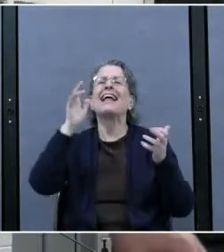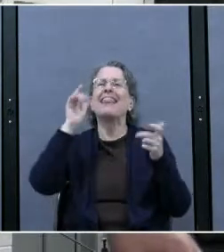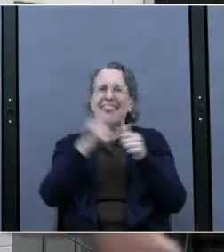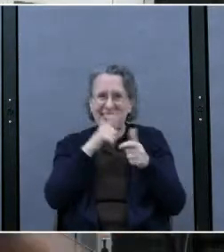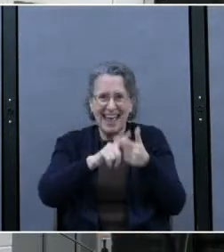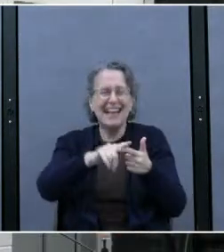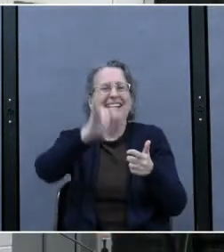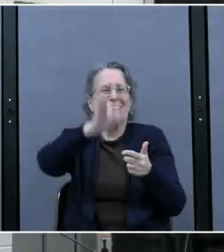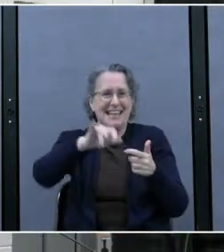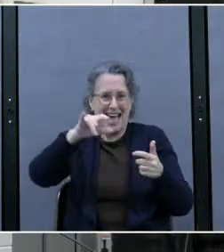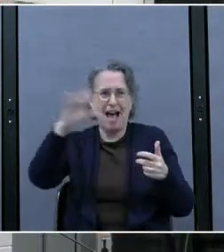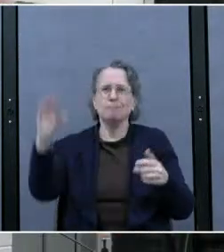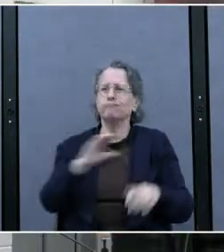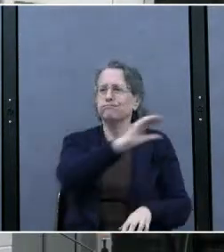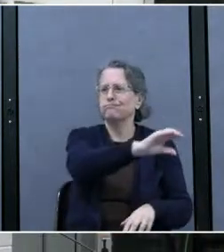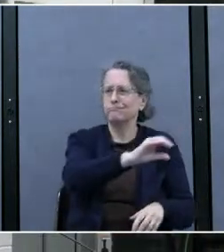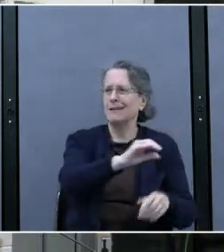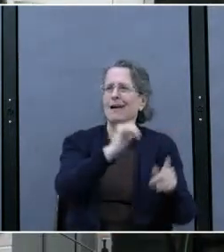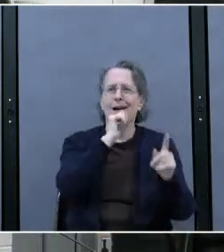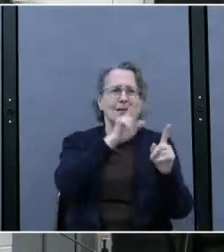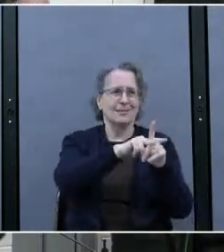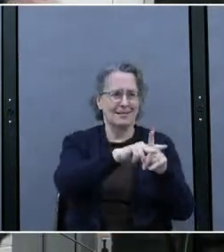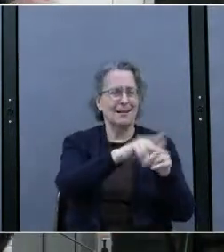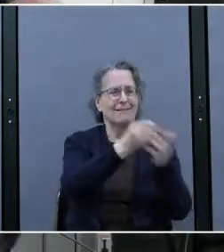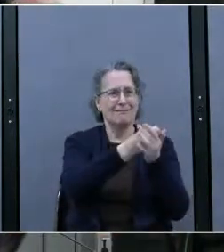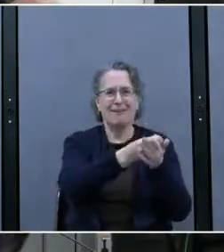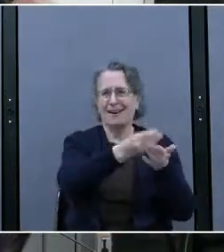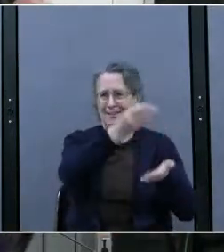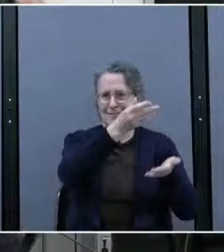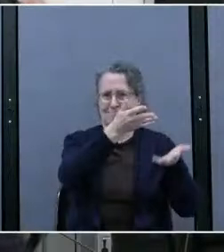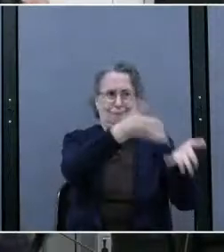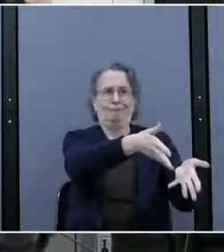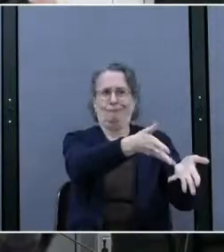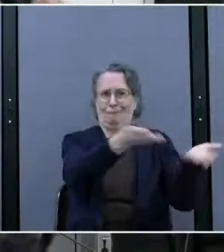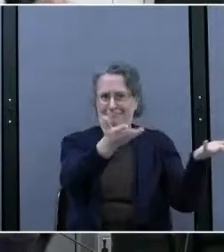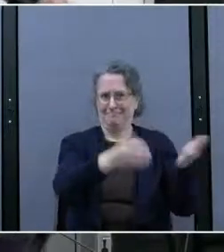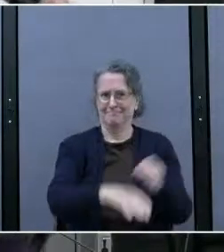unassigned fund balance. And if it's in excess of the